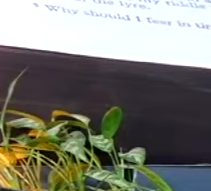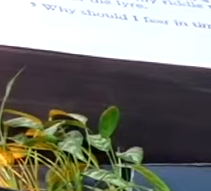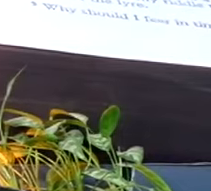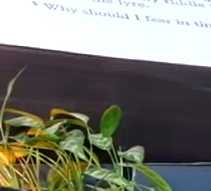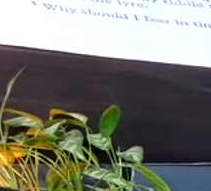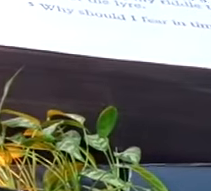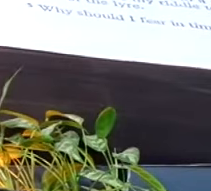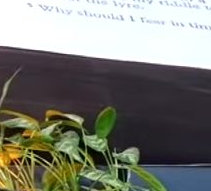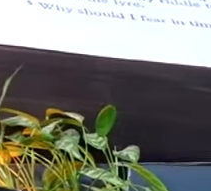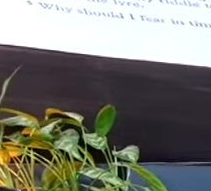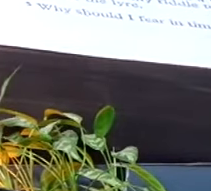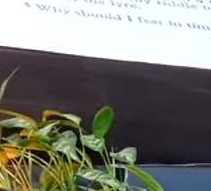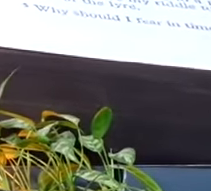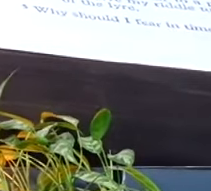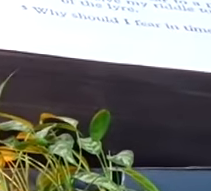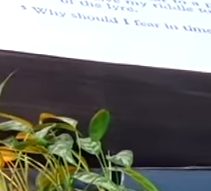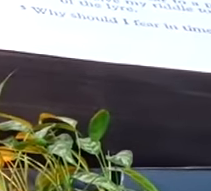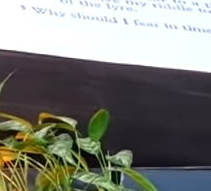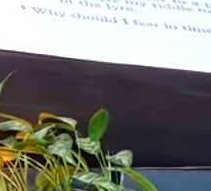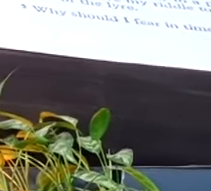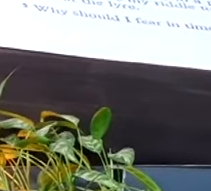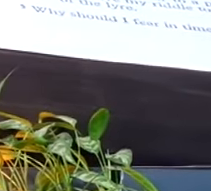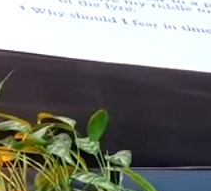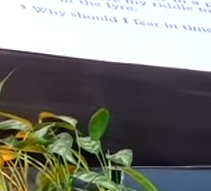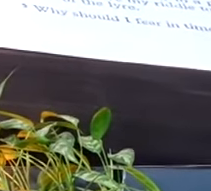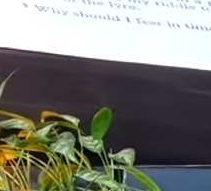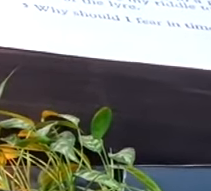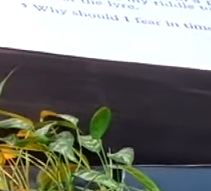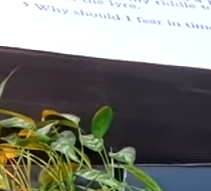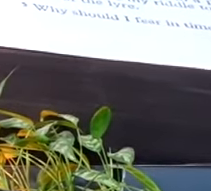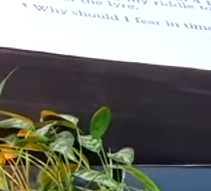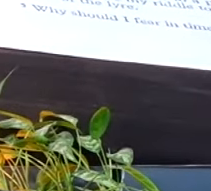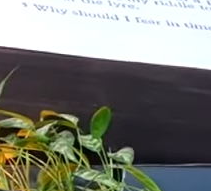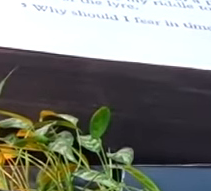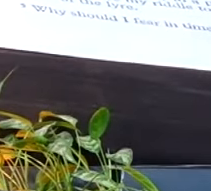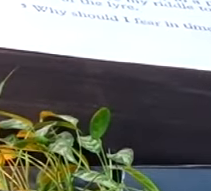I would like to thank the choir for beautiful singing,